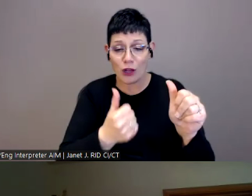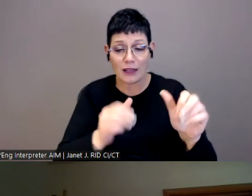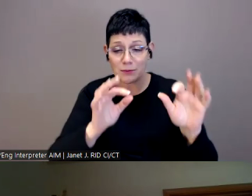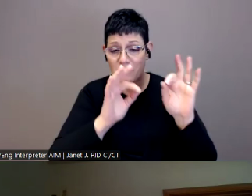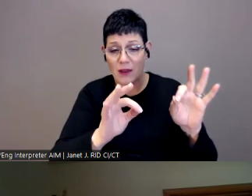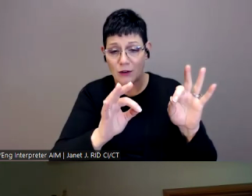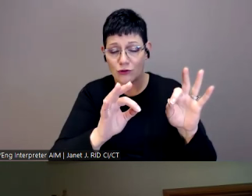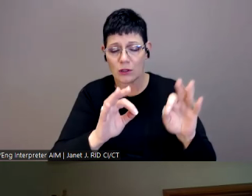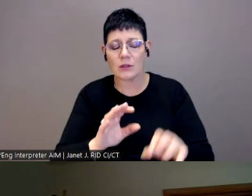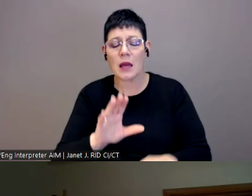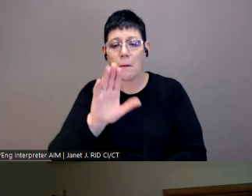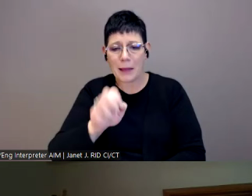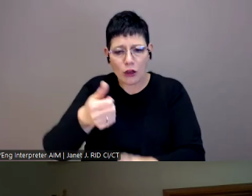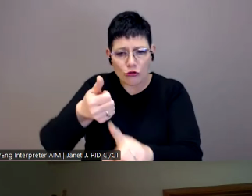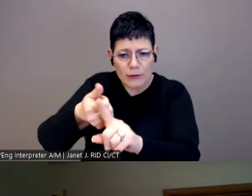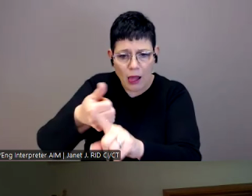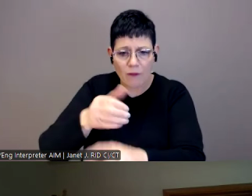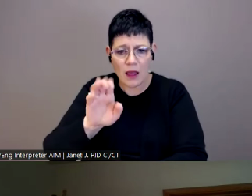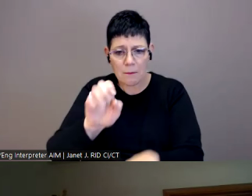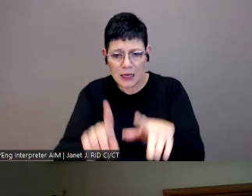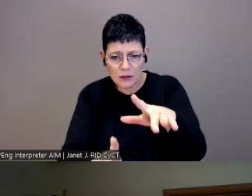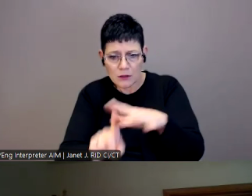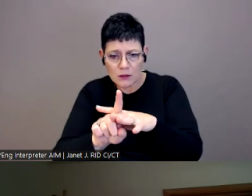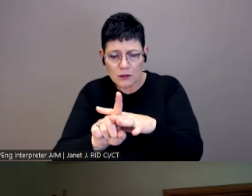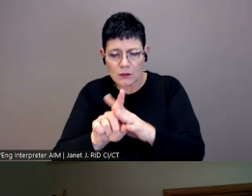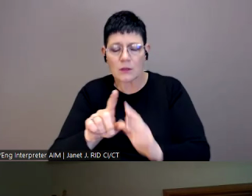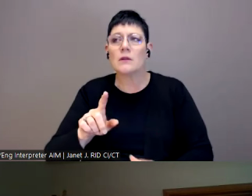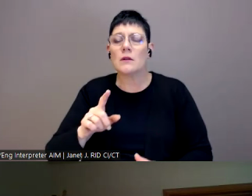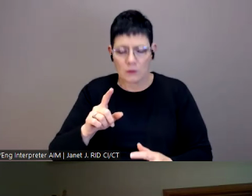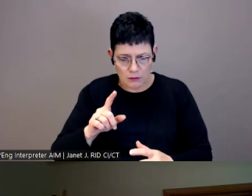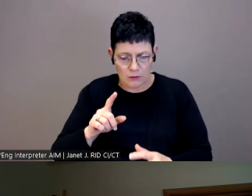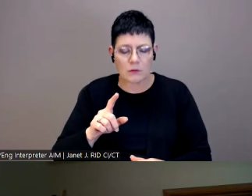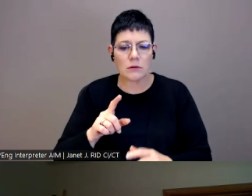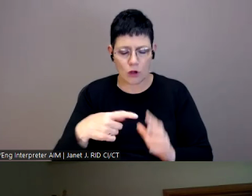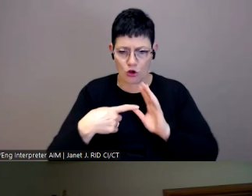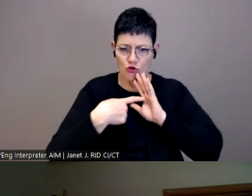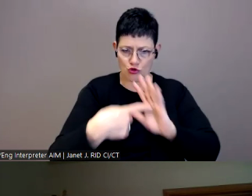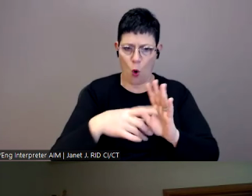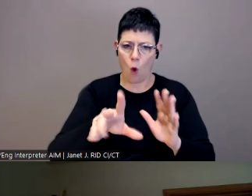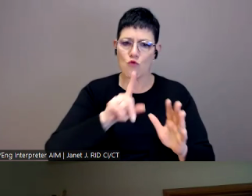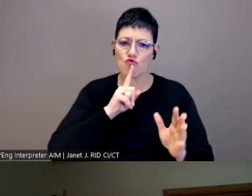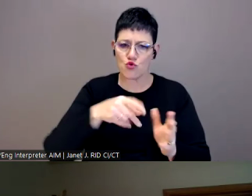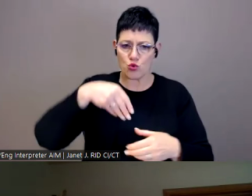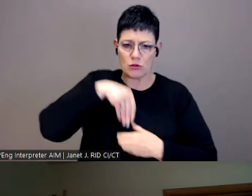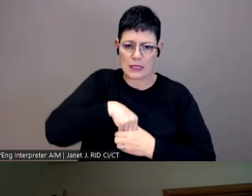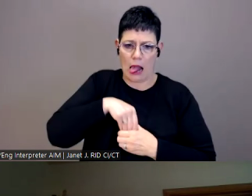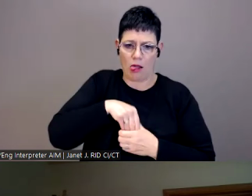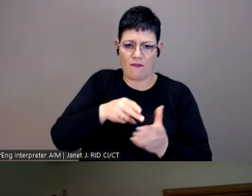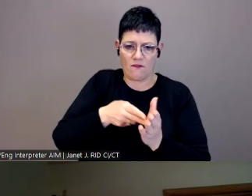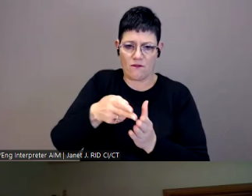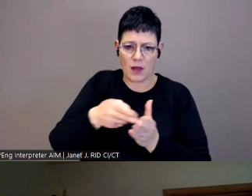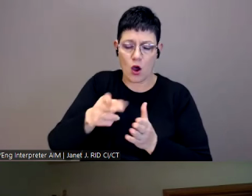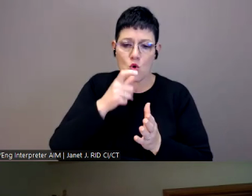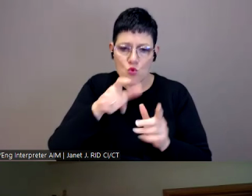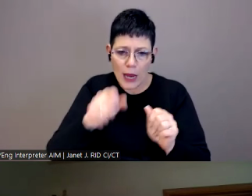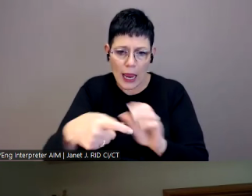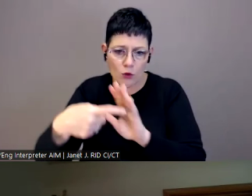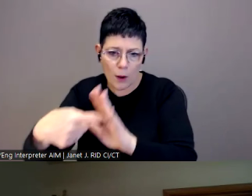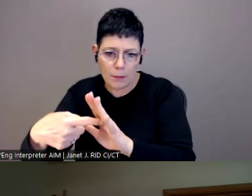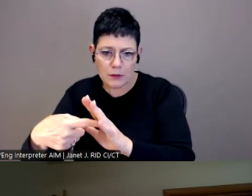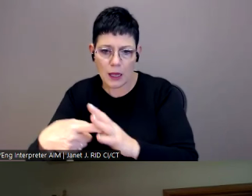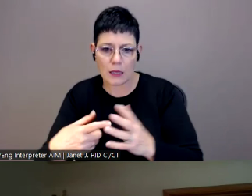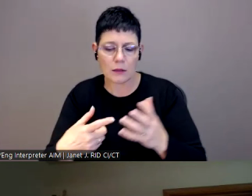real, be there, be reflective of who you are and who you're not, who you can represent in, the voices you've heard